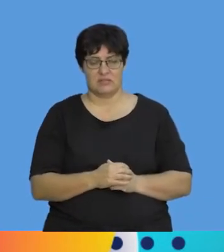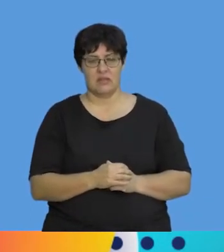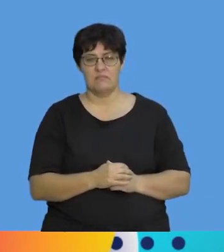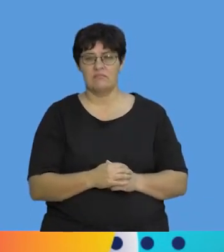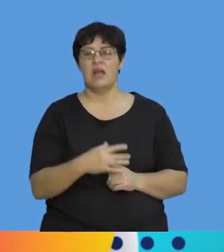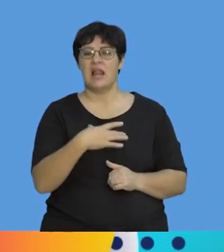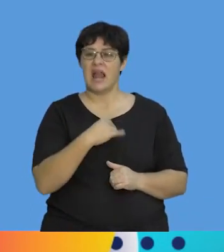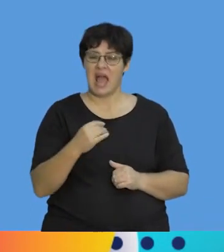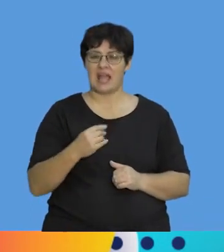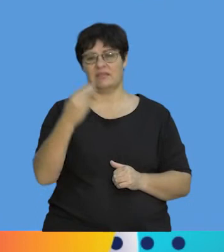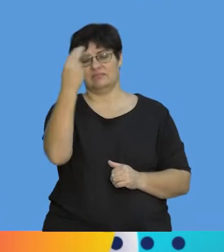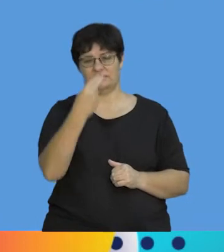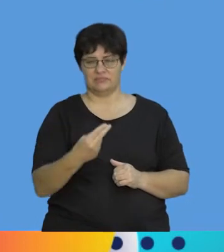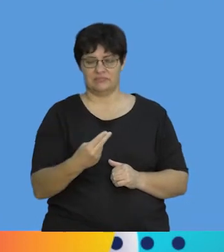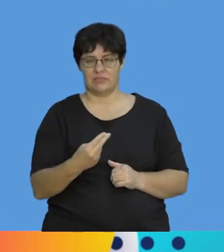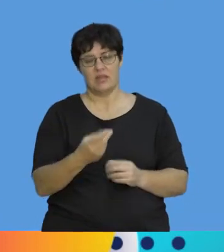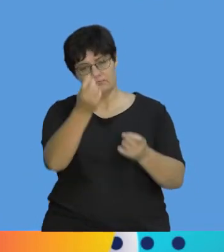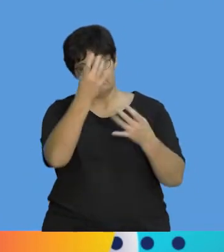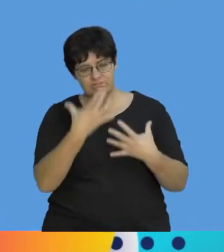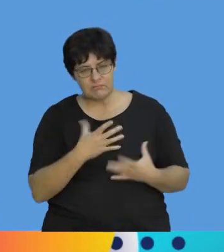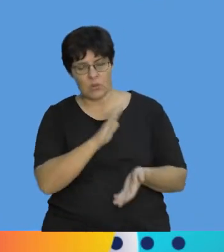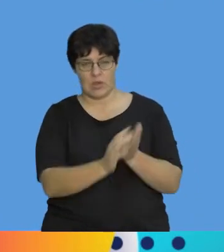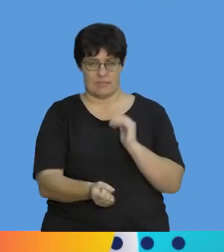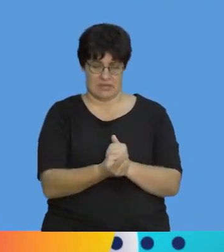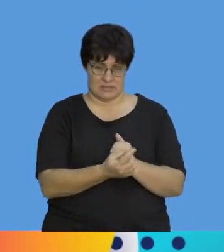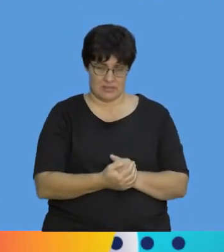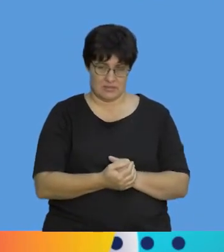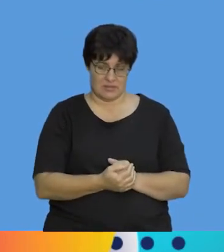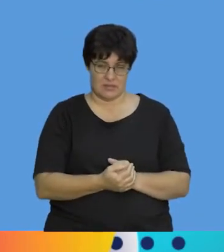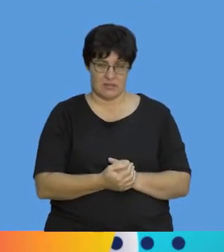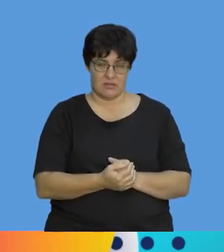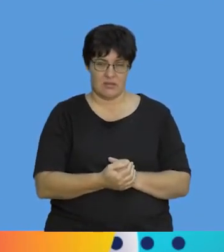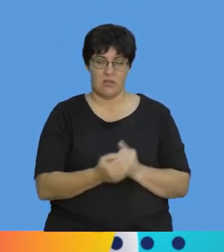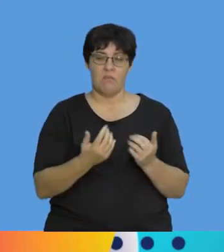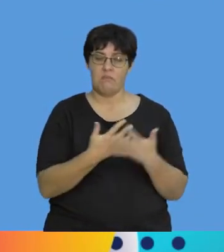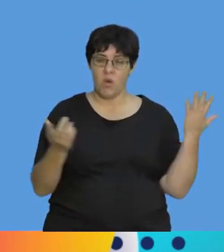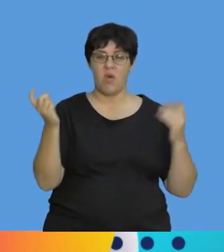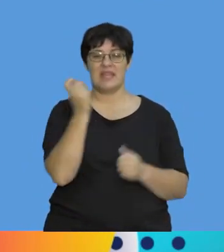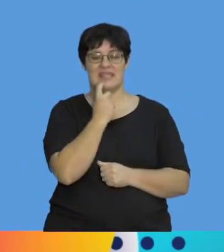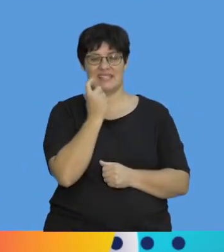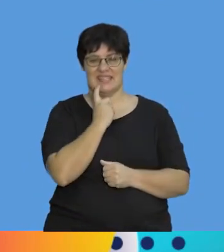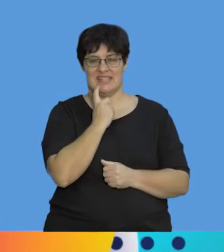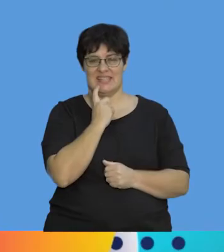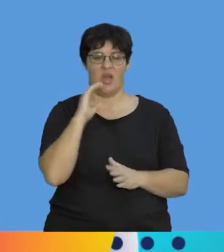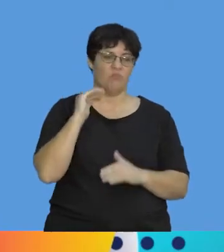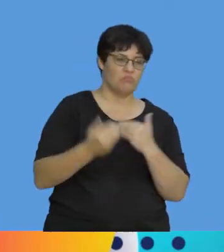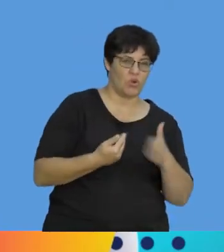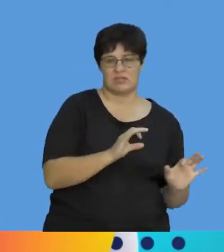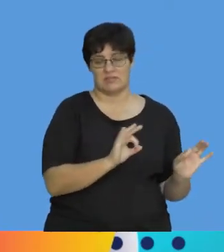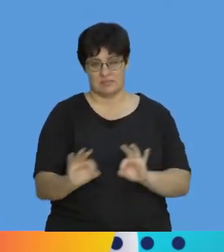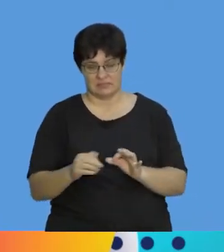some sort of sketch telling me what's going on, because it makes it easier for me to process all the